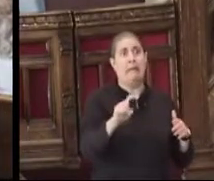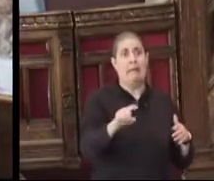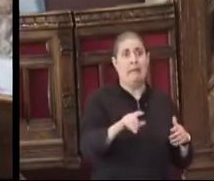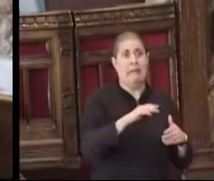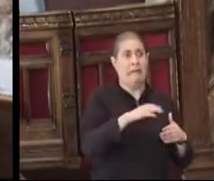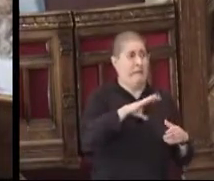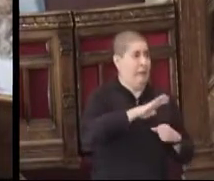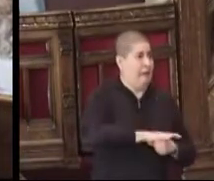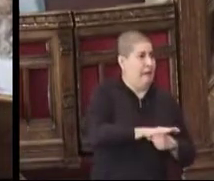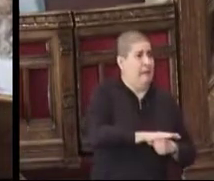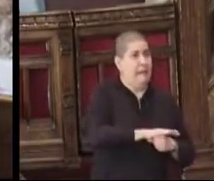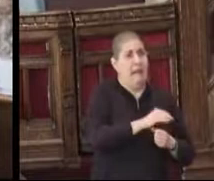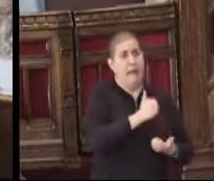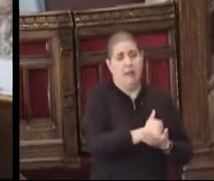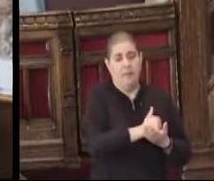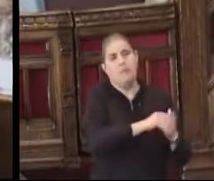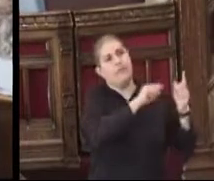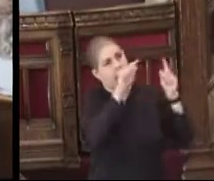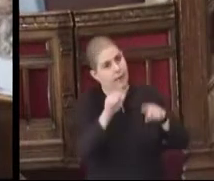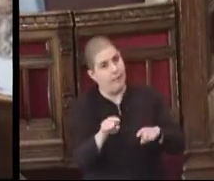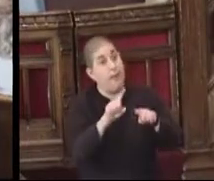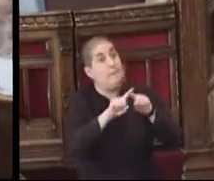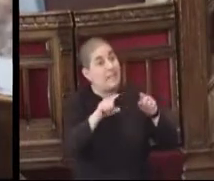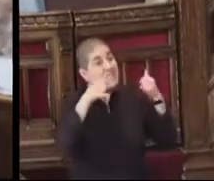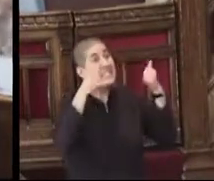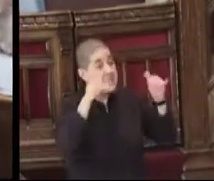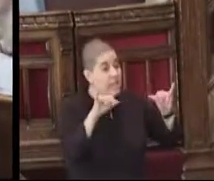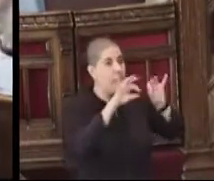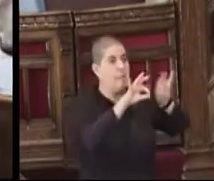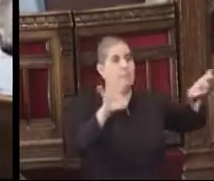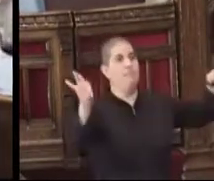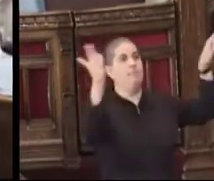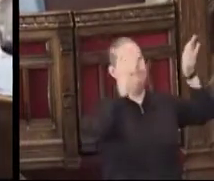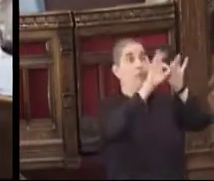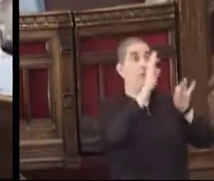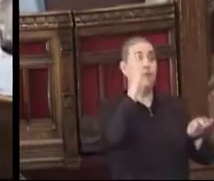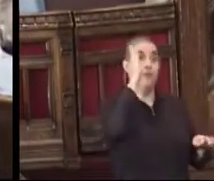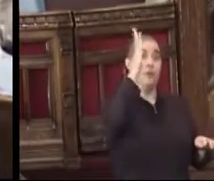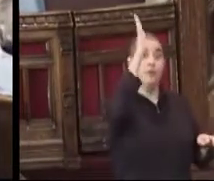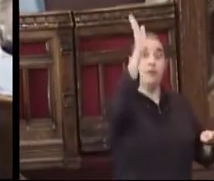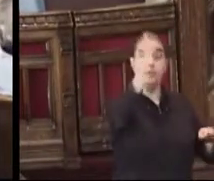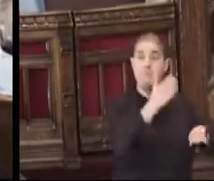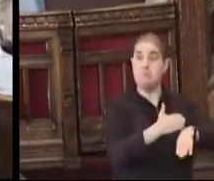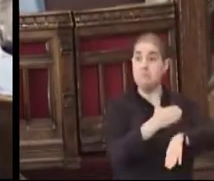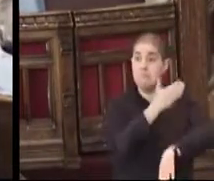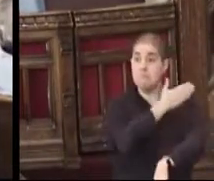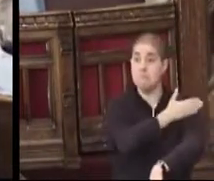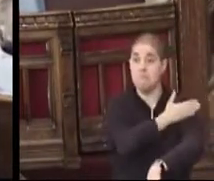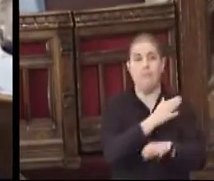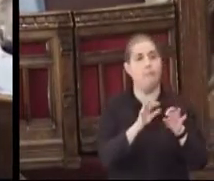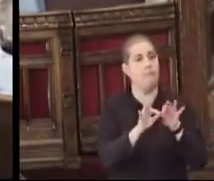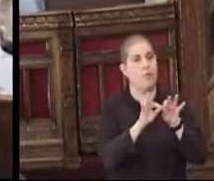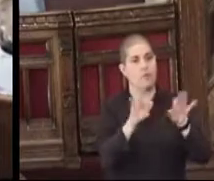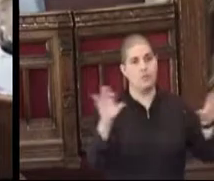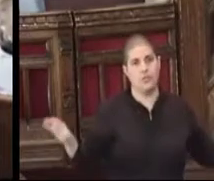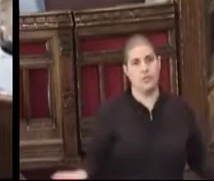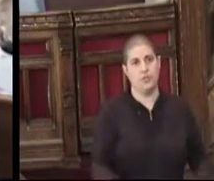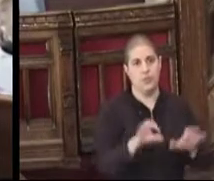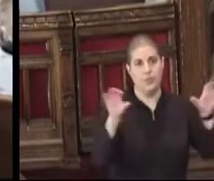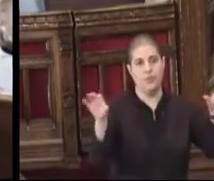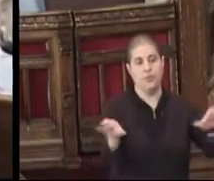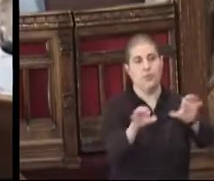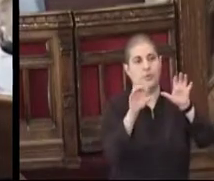but it cannot replace being a bridge to a better future, being a bridge to a changed